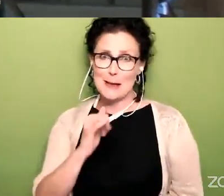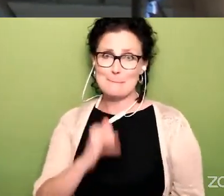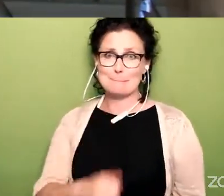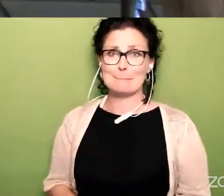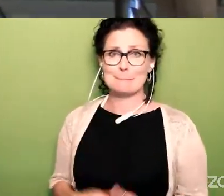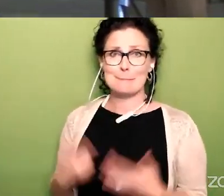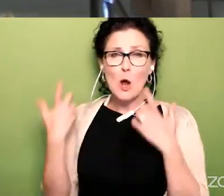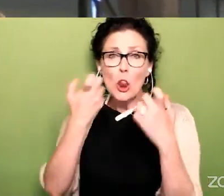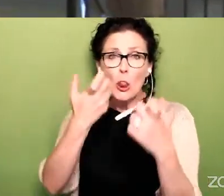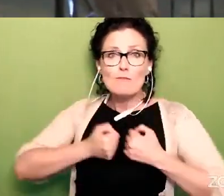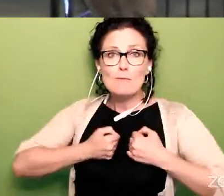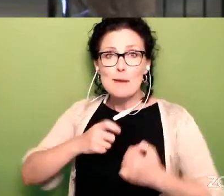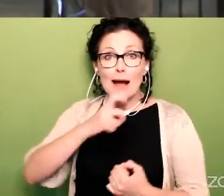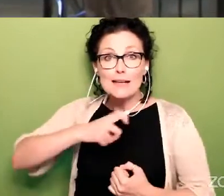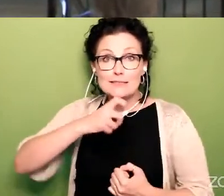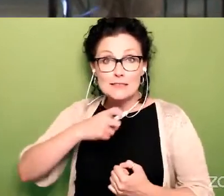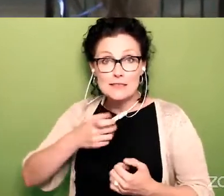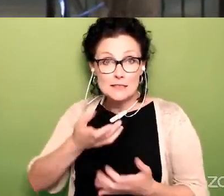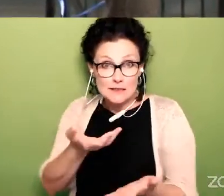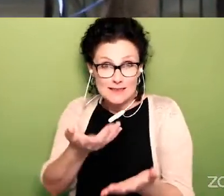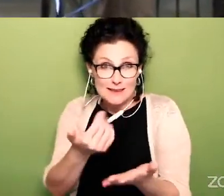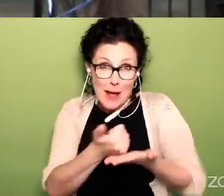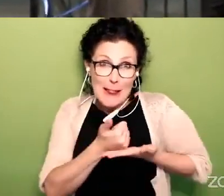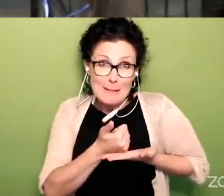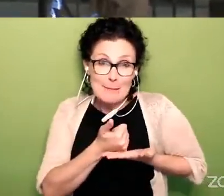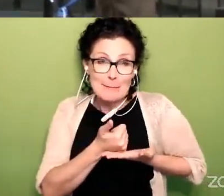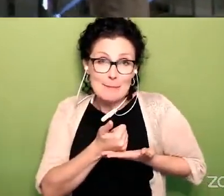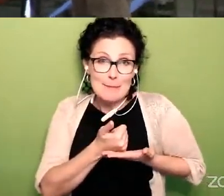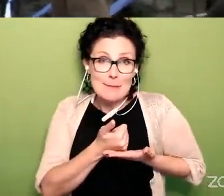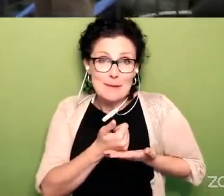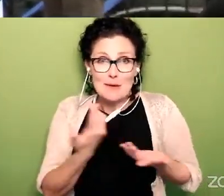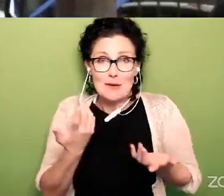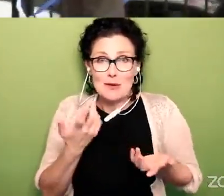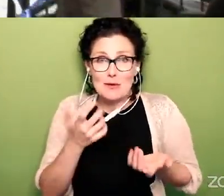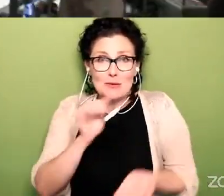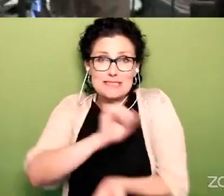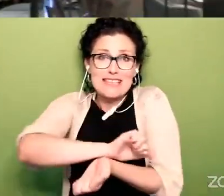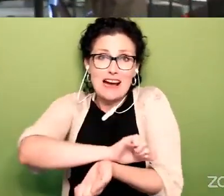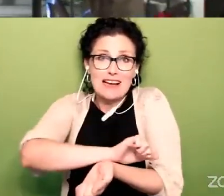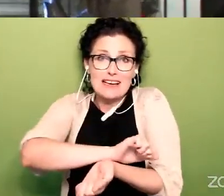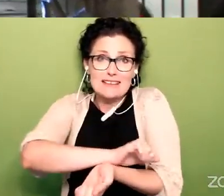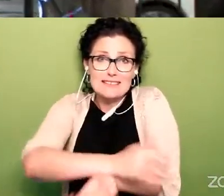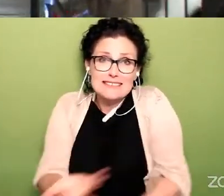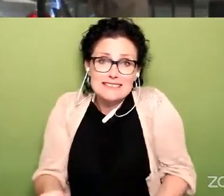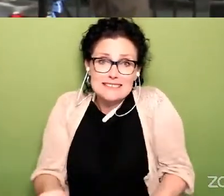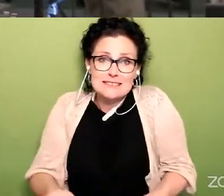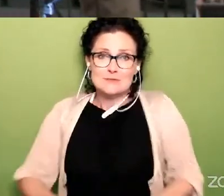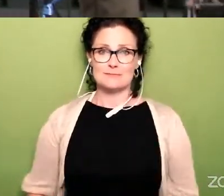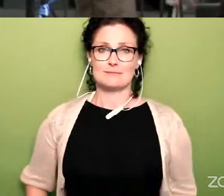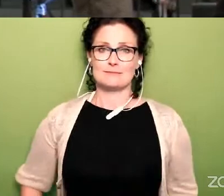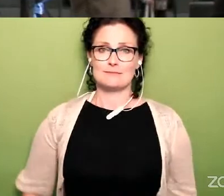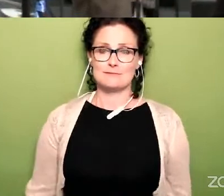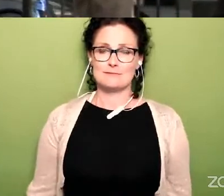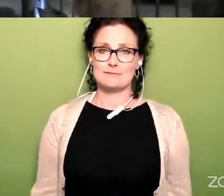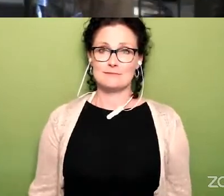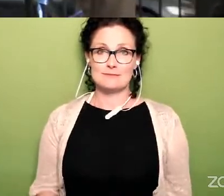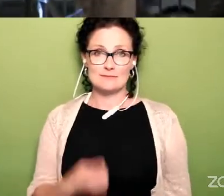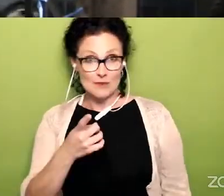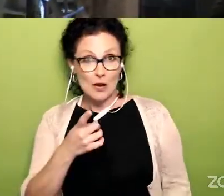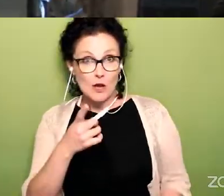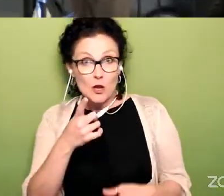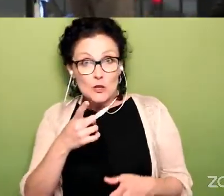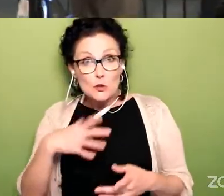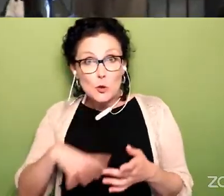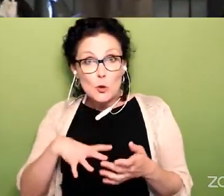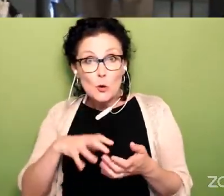You need to find your friend. I am going to find an ingredients for a good life to